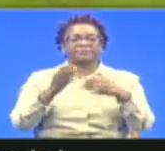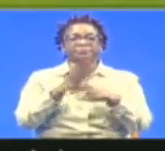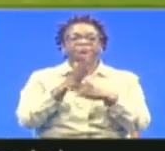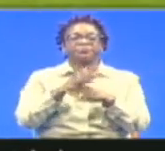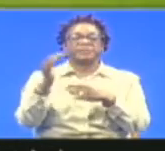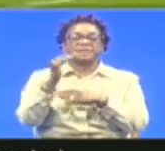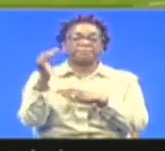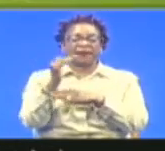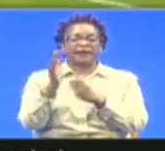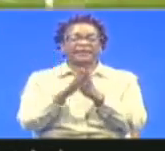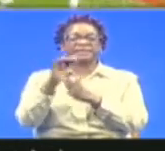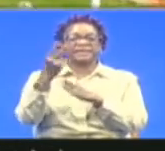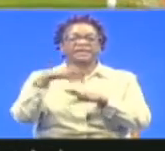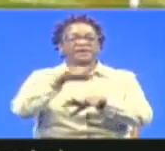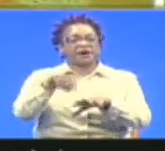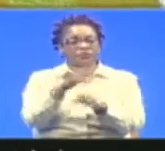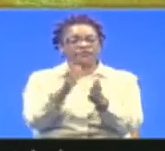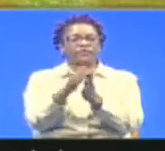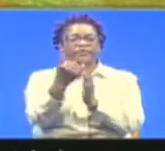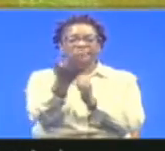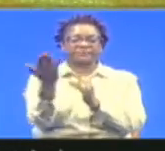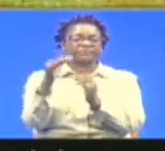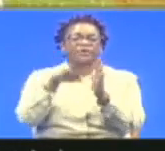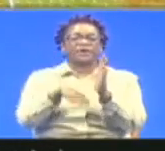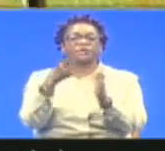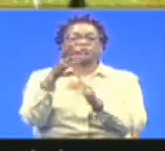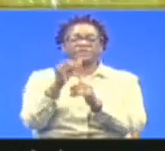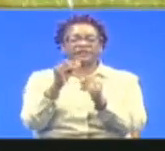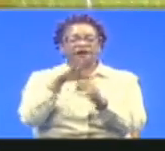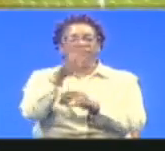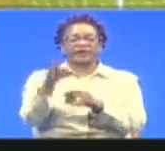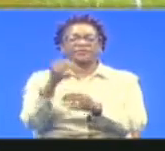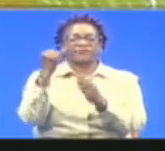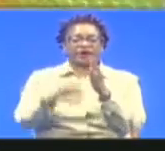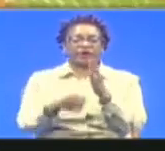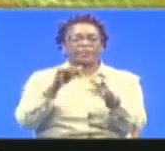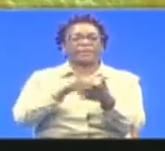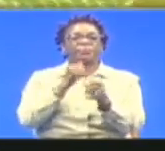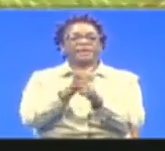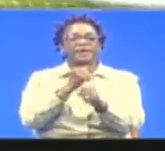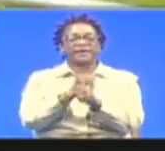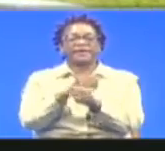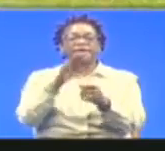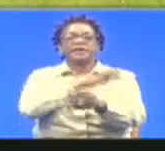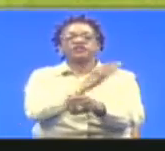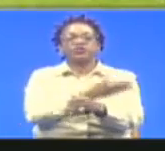Zambia in the second round for a slot in the Under 20 African Finals that will be hosted by Nigeria